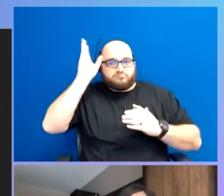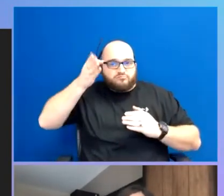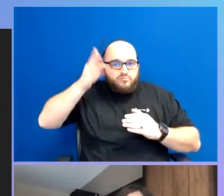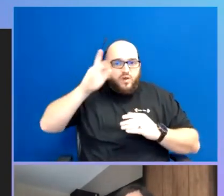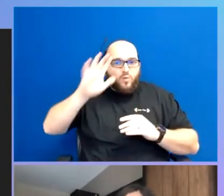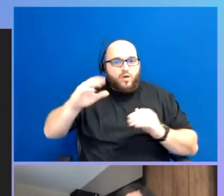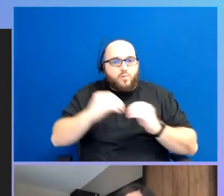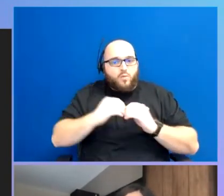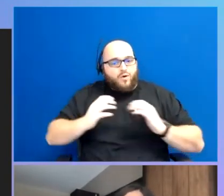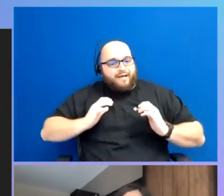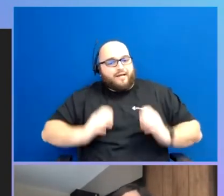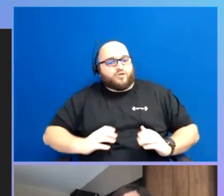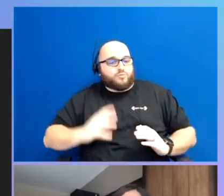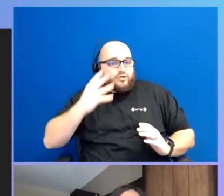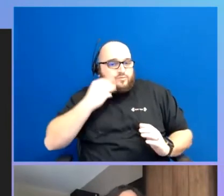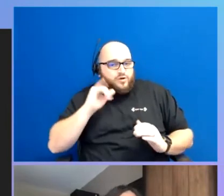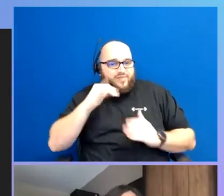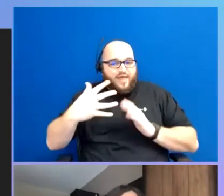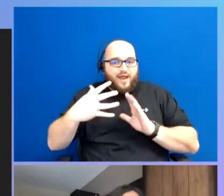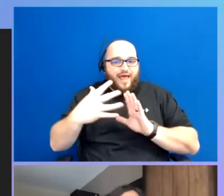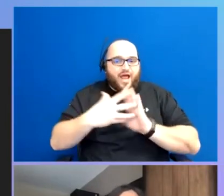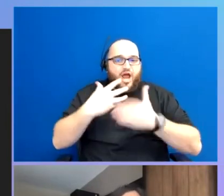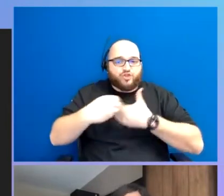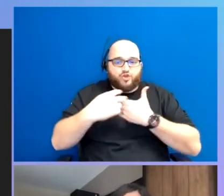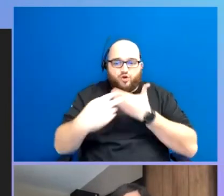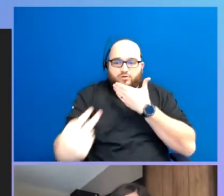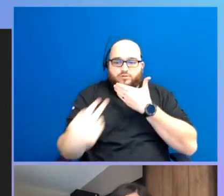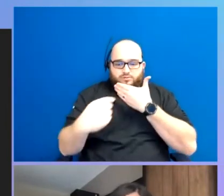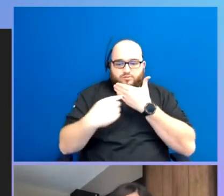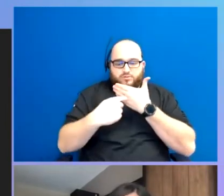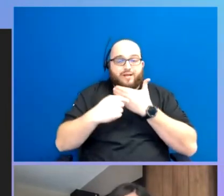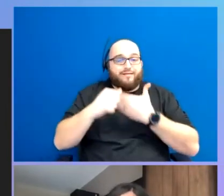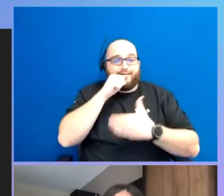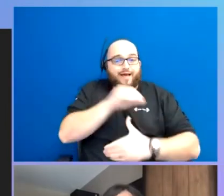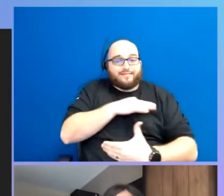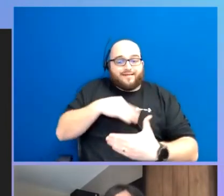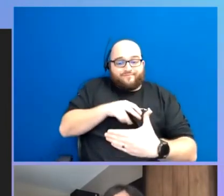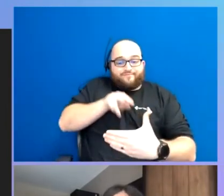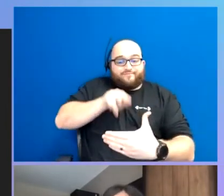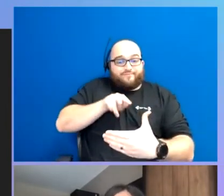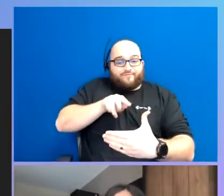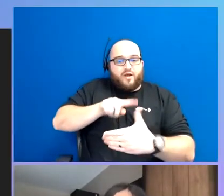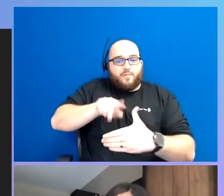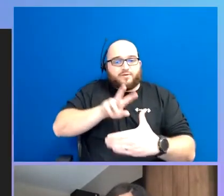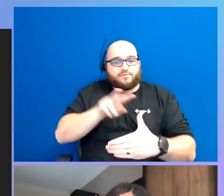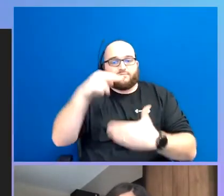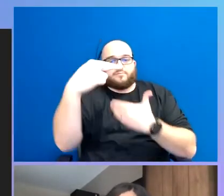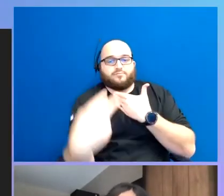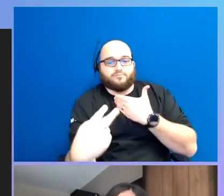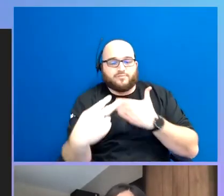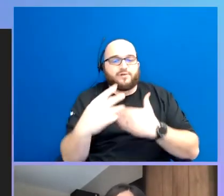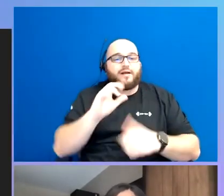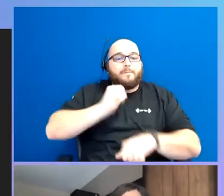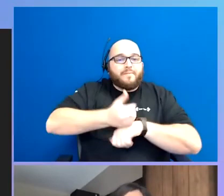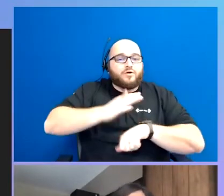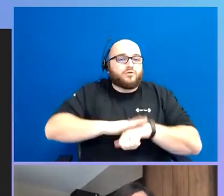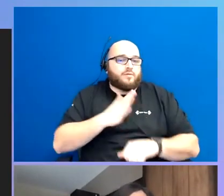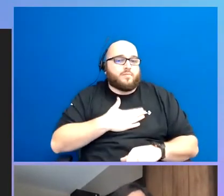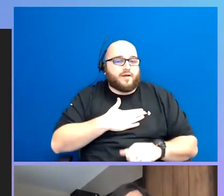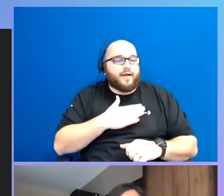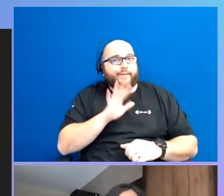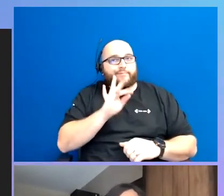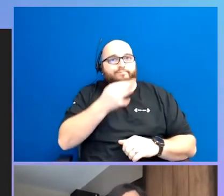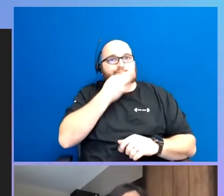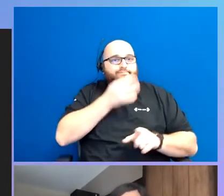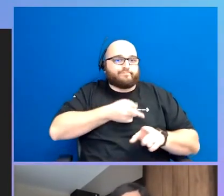the external facing experience, not so much on the employee side, just based on my expertise. And I've tried to